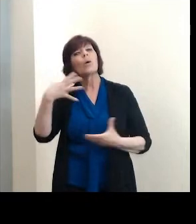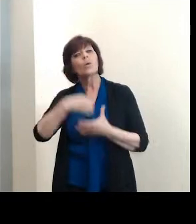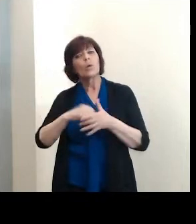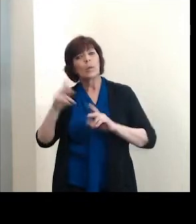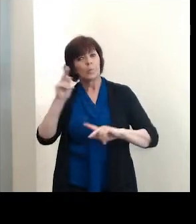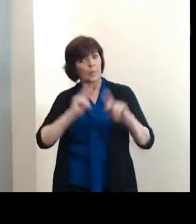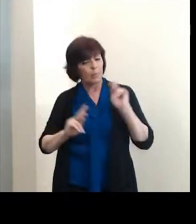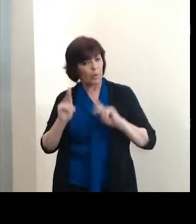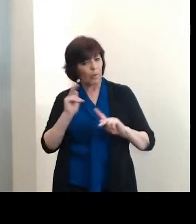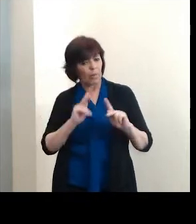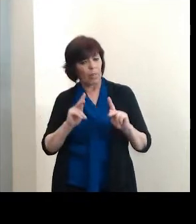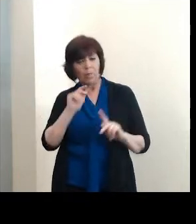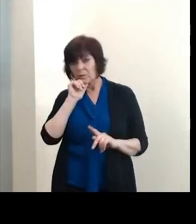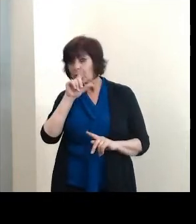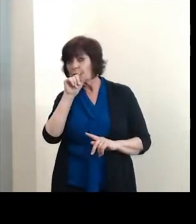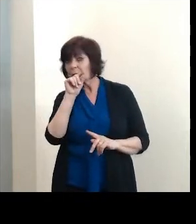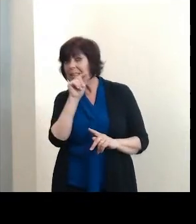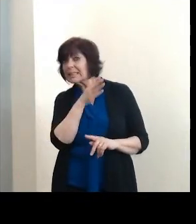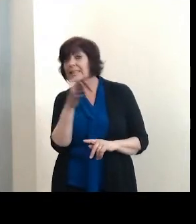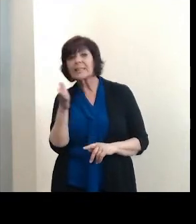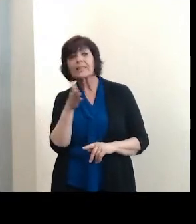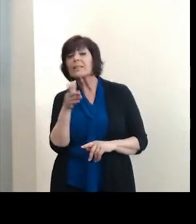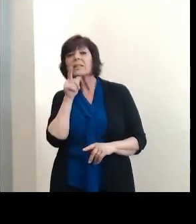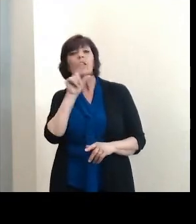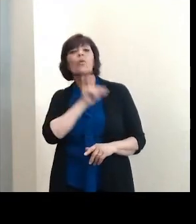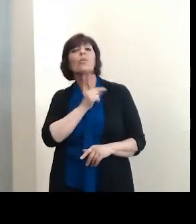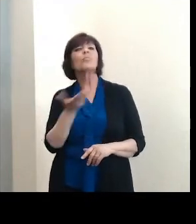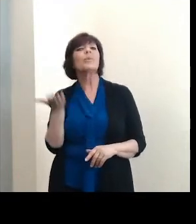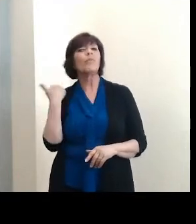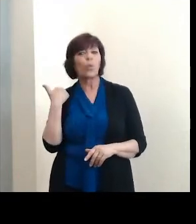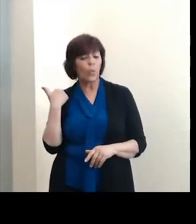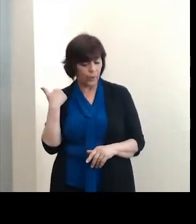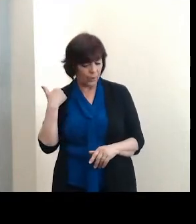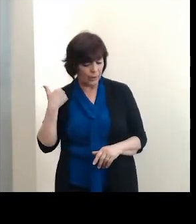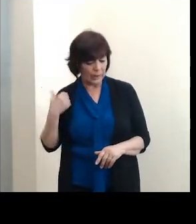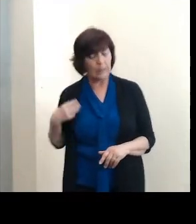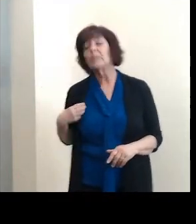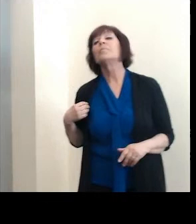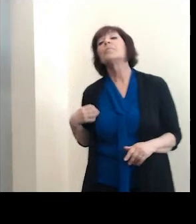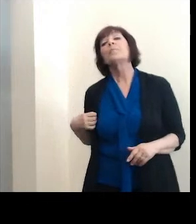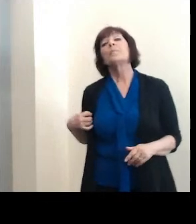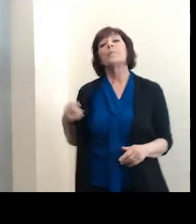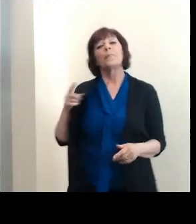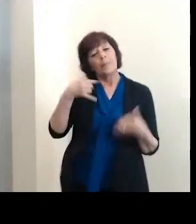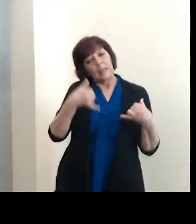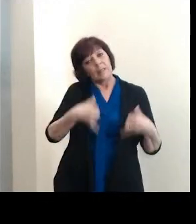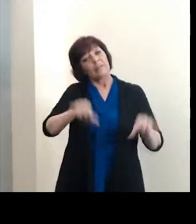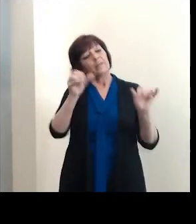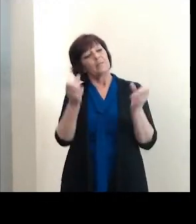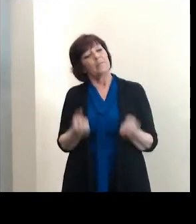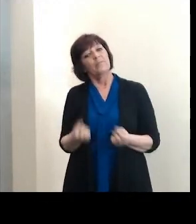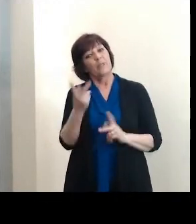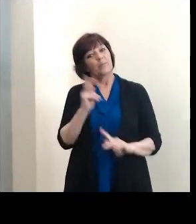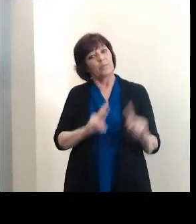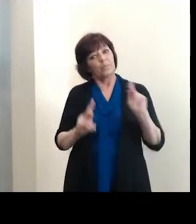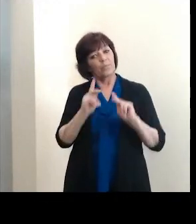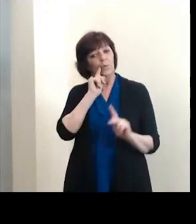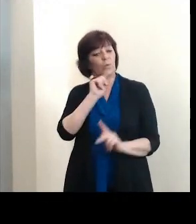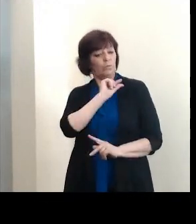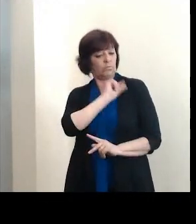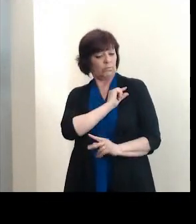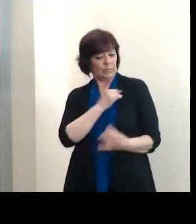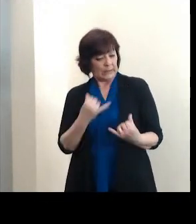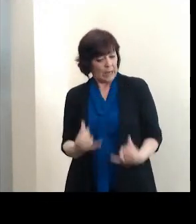people who in the 20-year-old age group who were not eligible beforehand. And there's still a lot of folks who are eligible